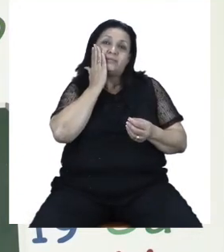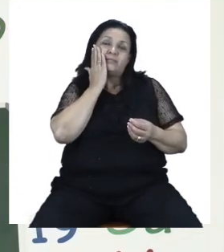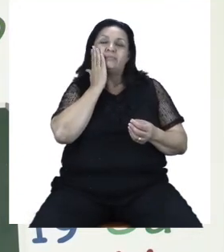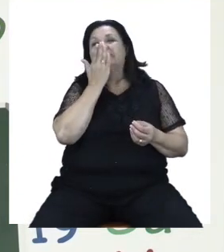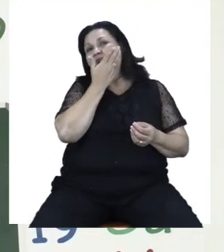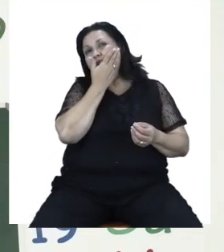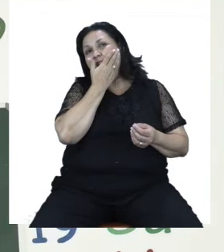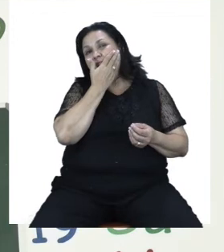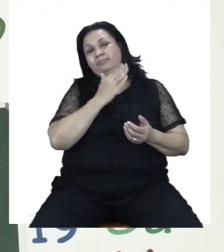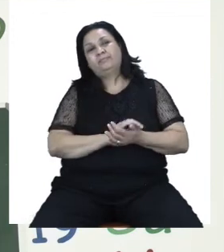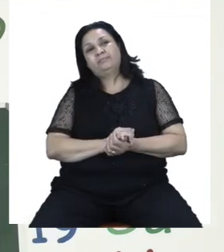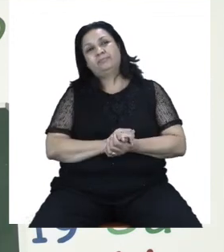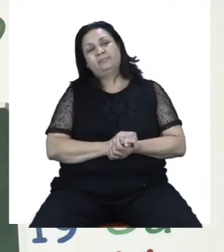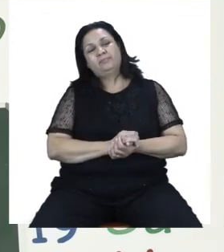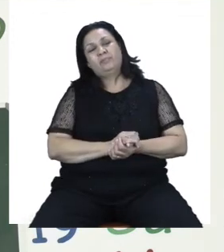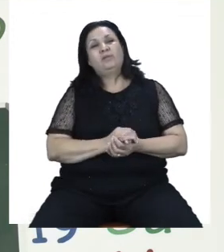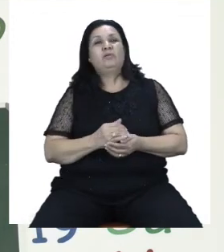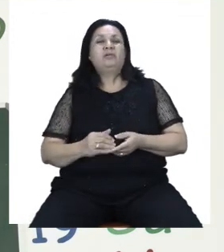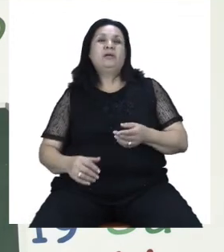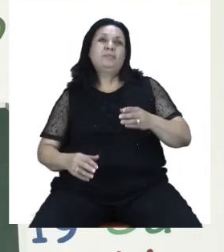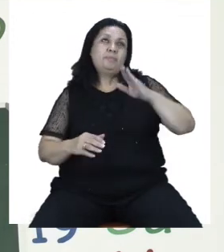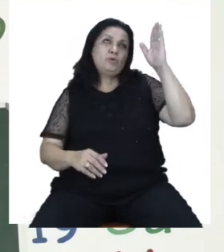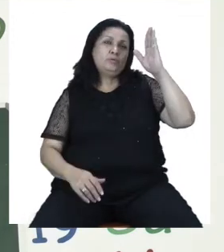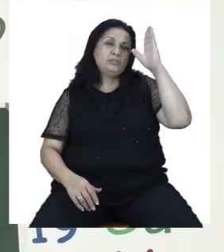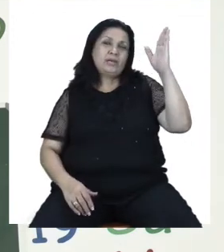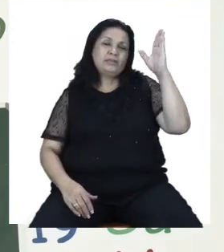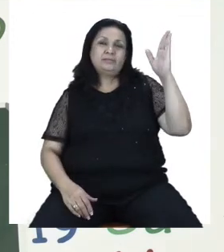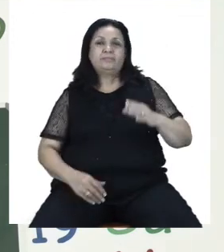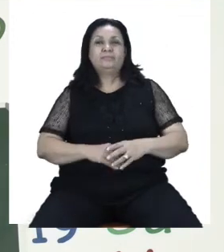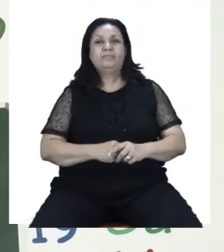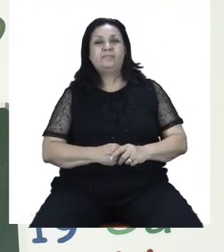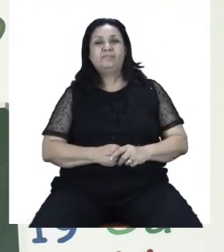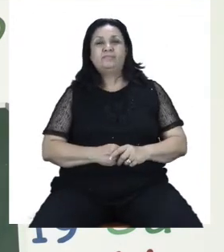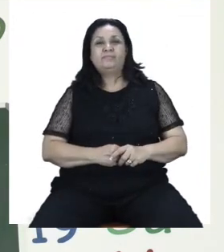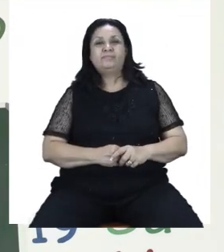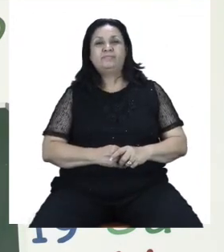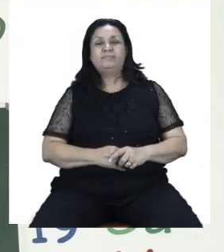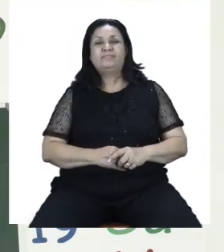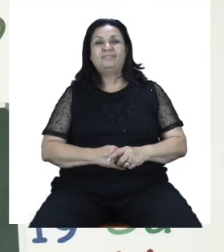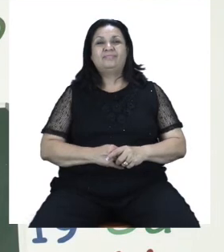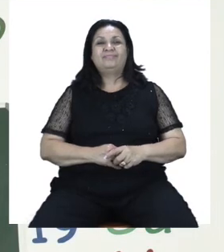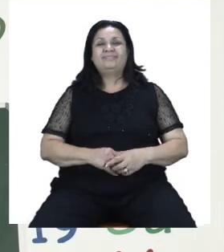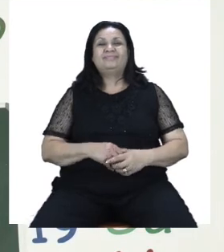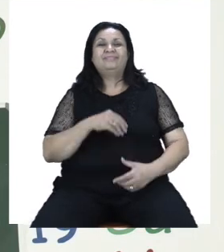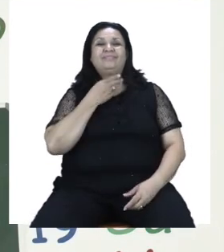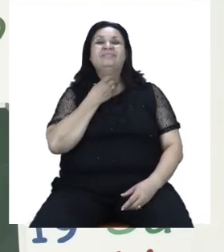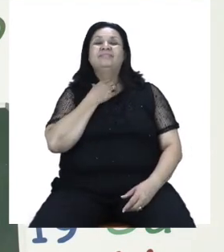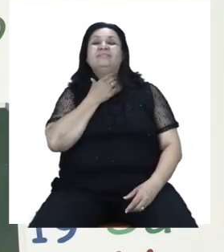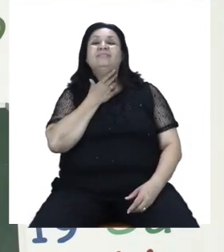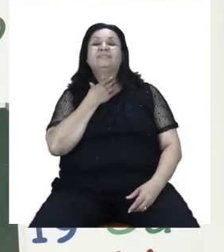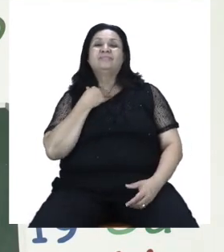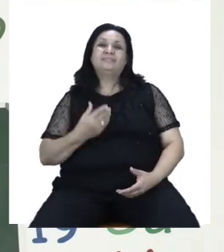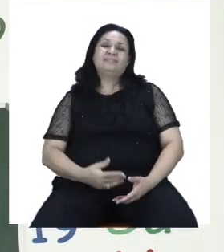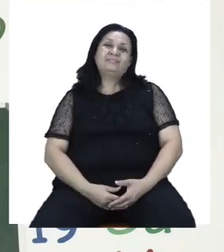soft. So we are going to put it on the blue side along with Mr. Lion. There we go.